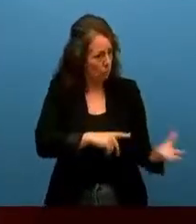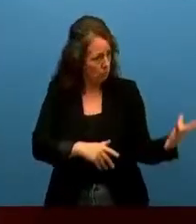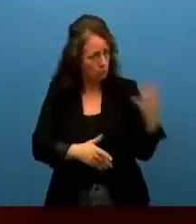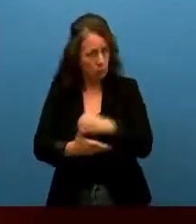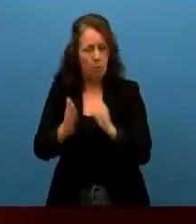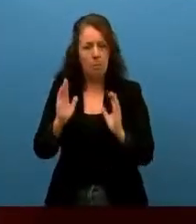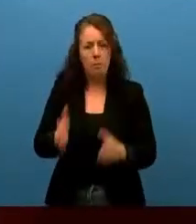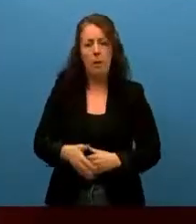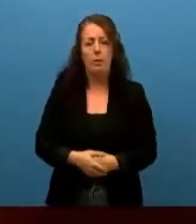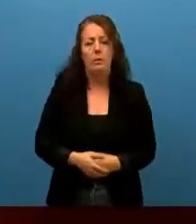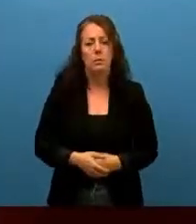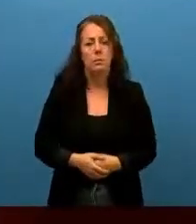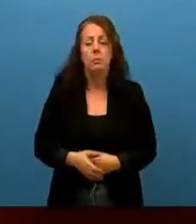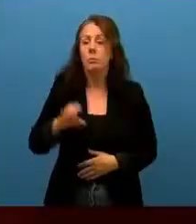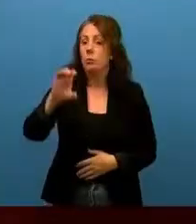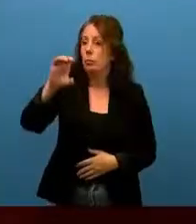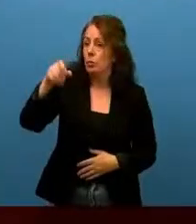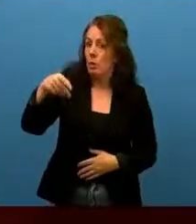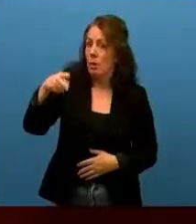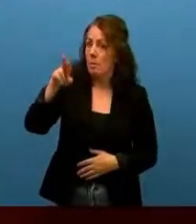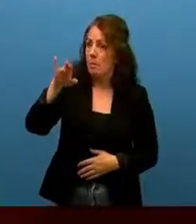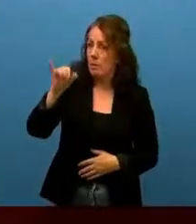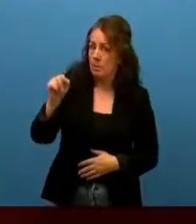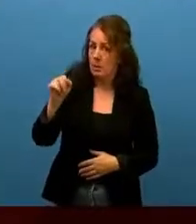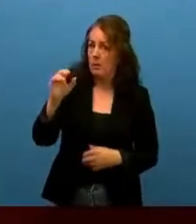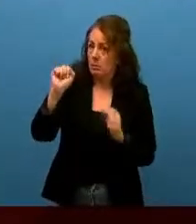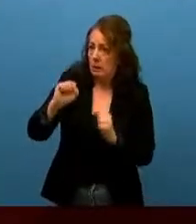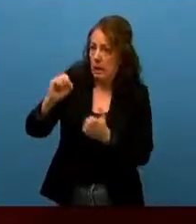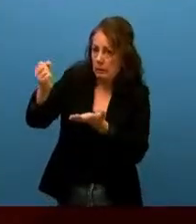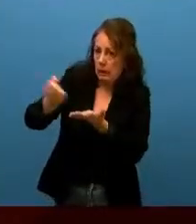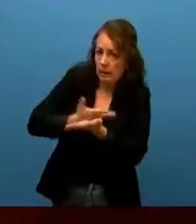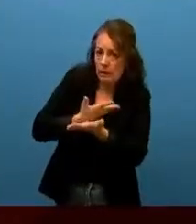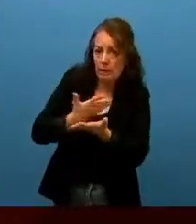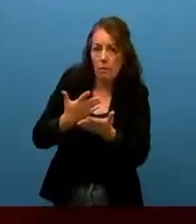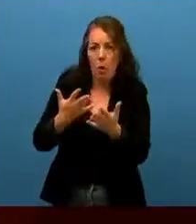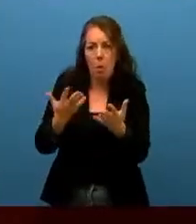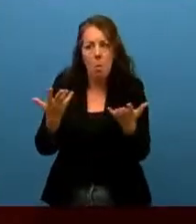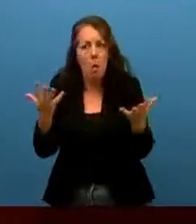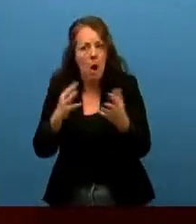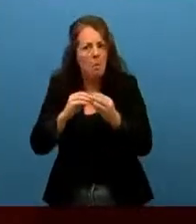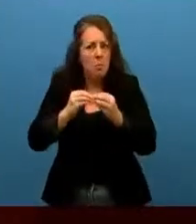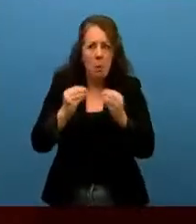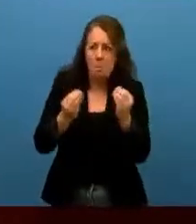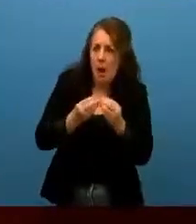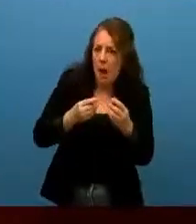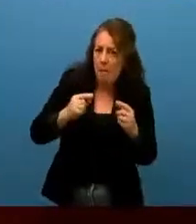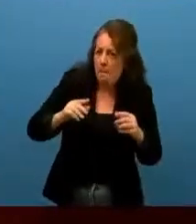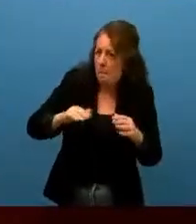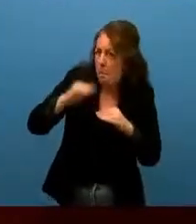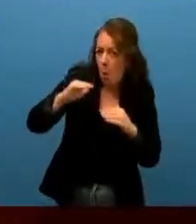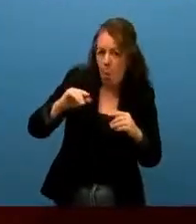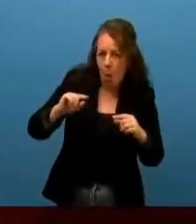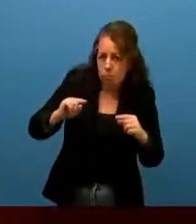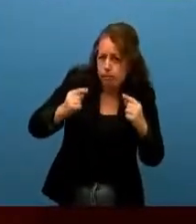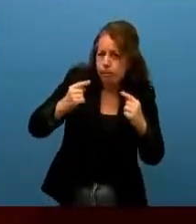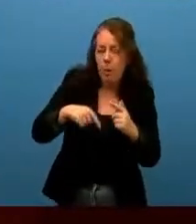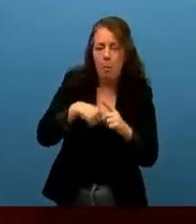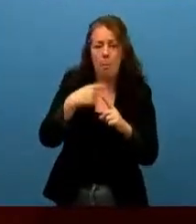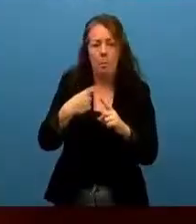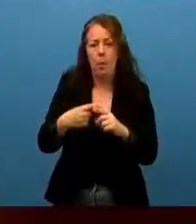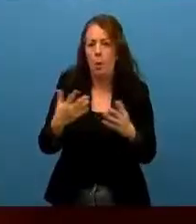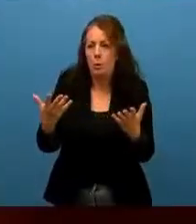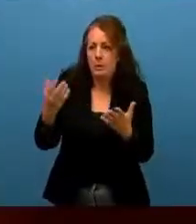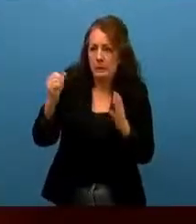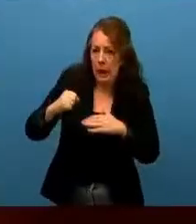well as good practices in ensuring the safe participation of indigenous peoples, including indigenous women in UN